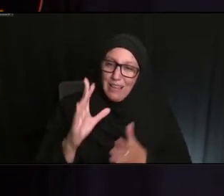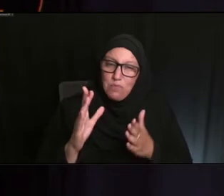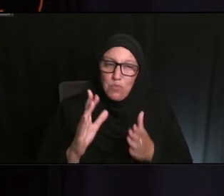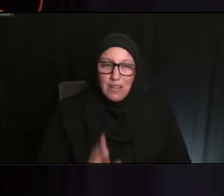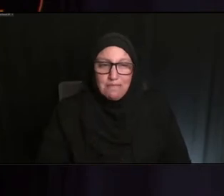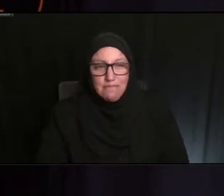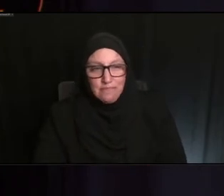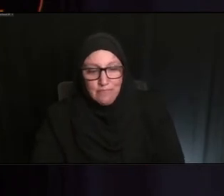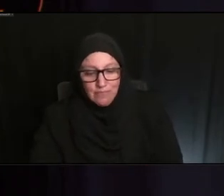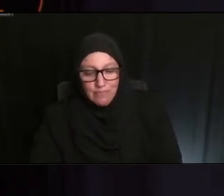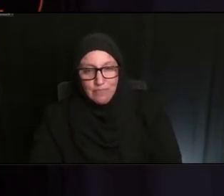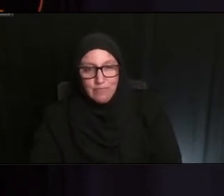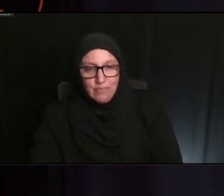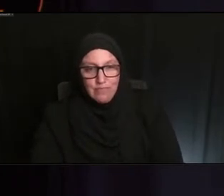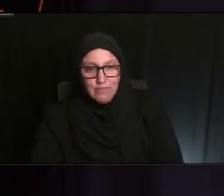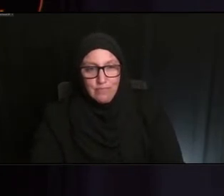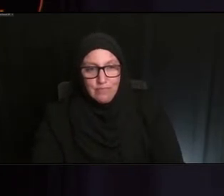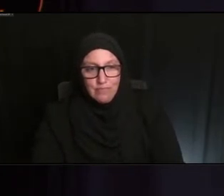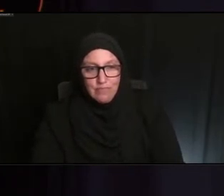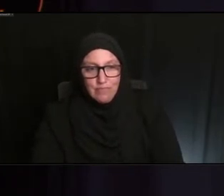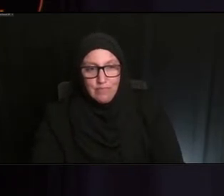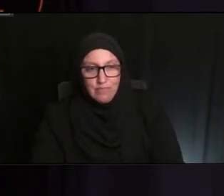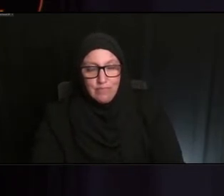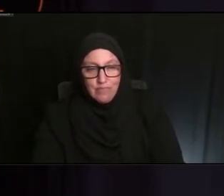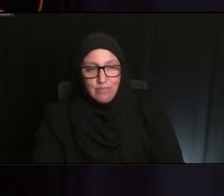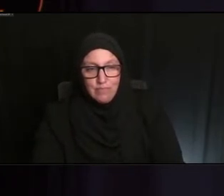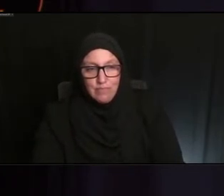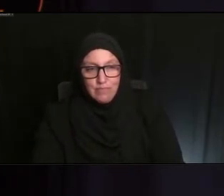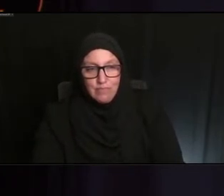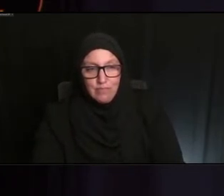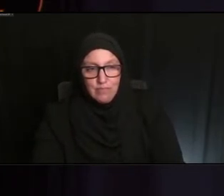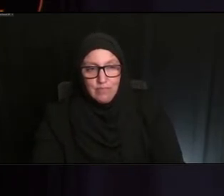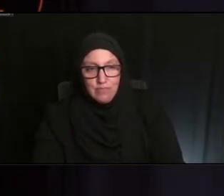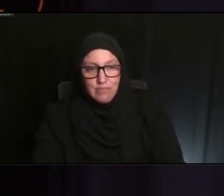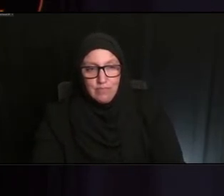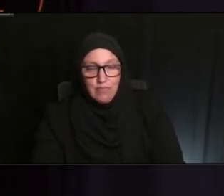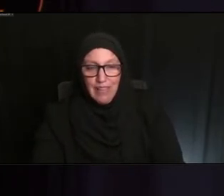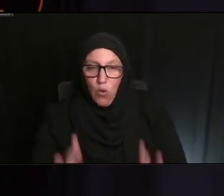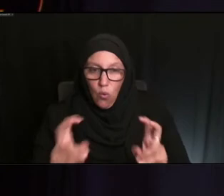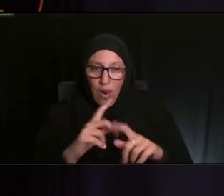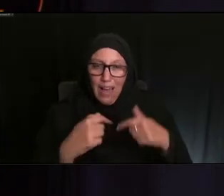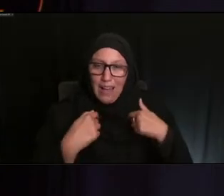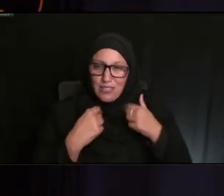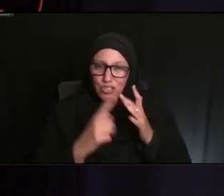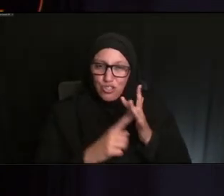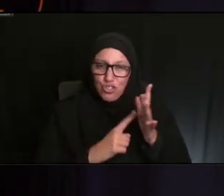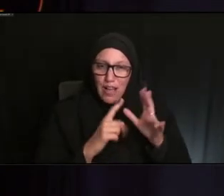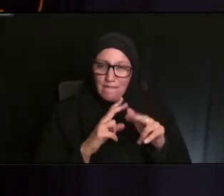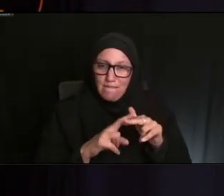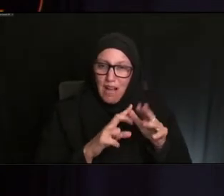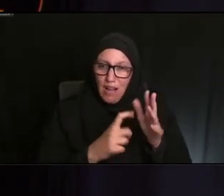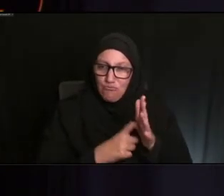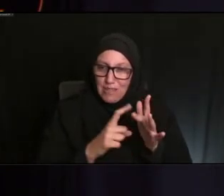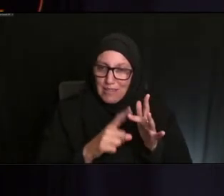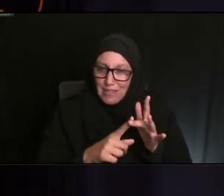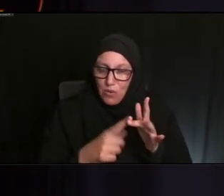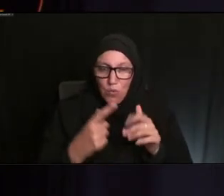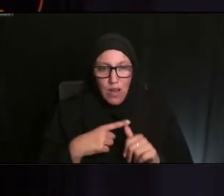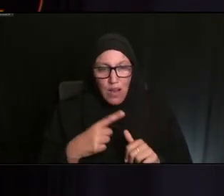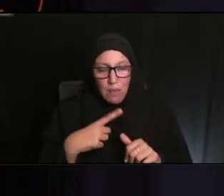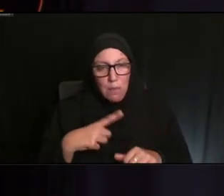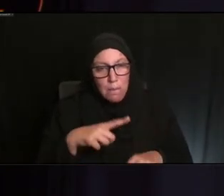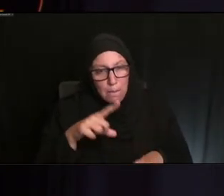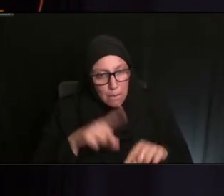But when they call us, what do they call us? They call you Ja'fari. Because most of the narrations we have are from which